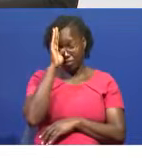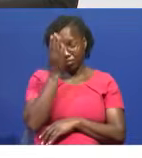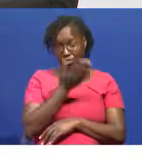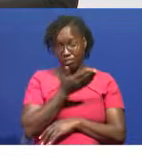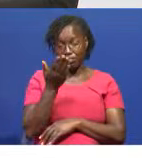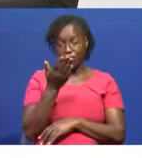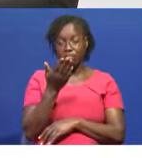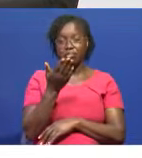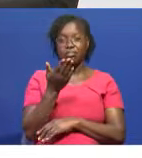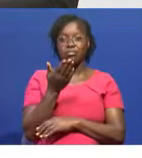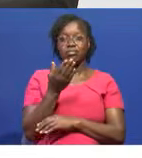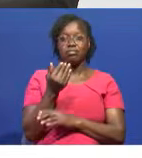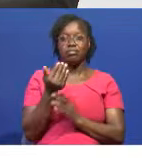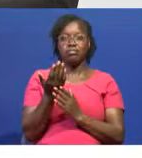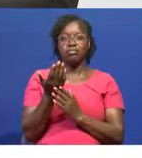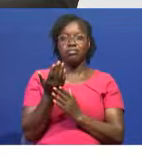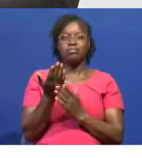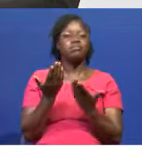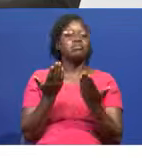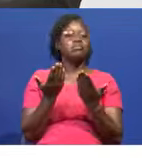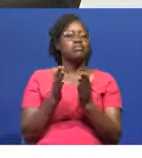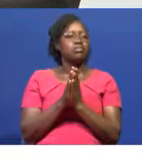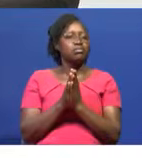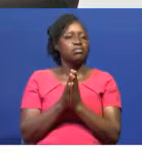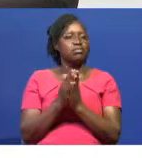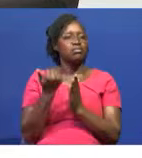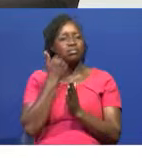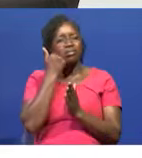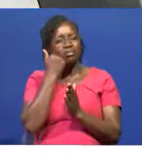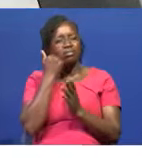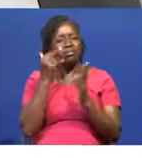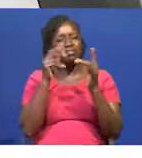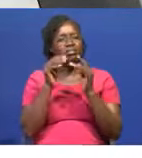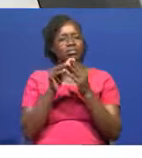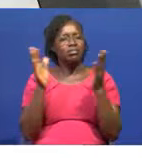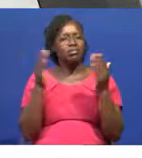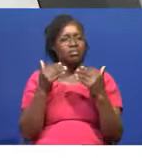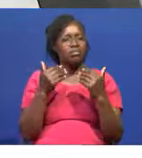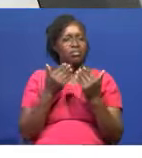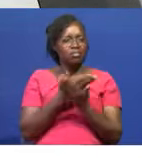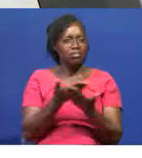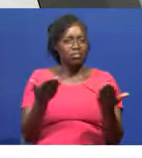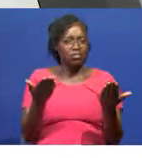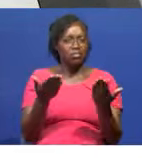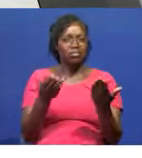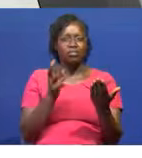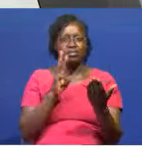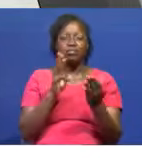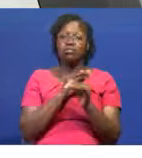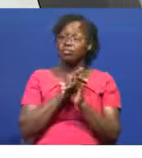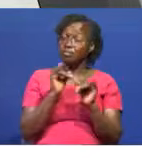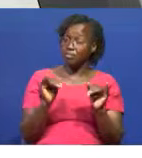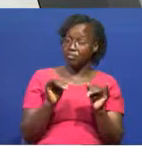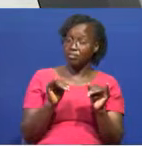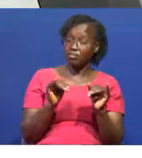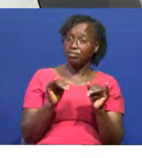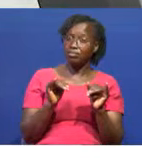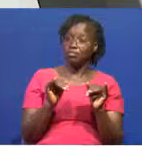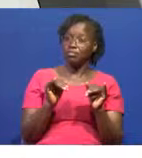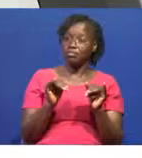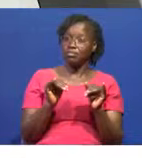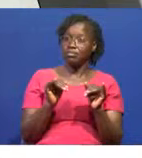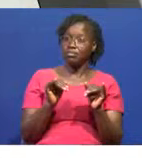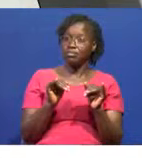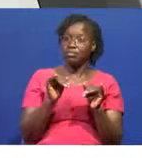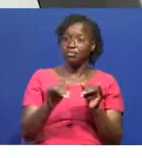they're dealing with neglected tropical diseases, and one of the issues there really is the water and sanitation. Yes. That